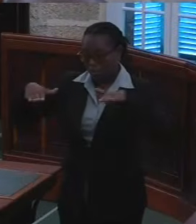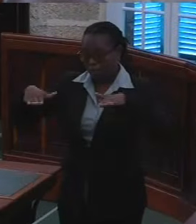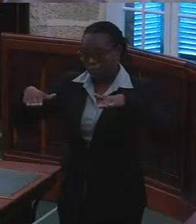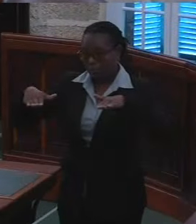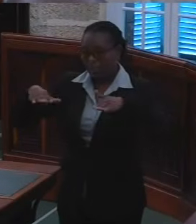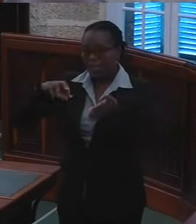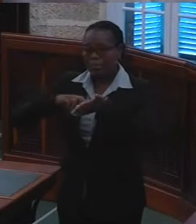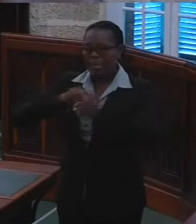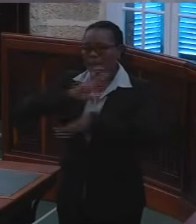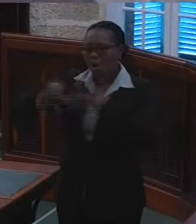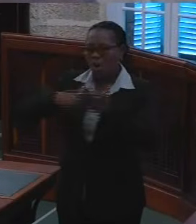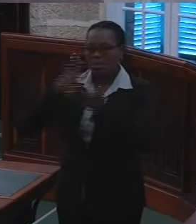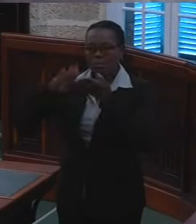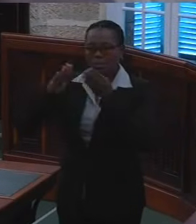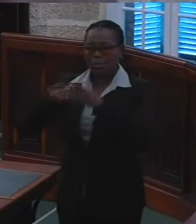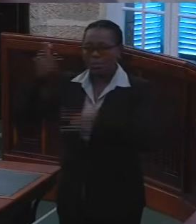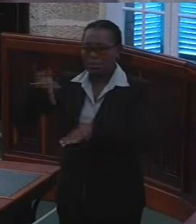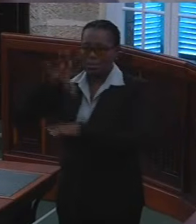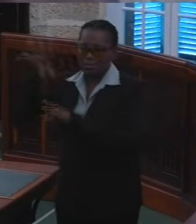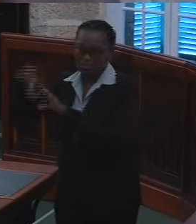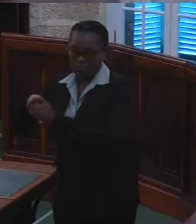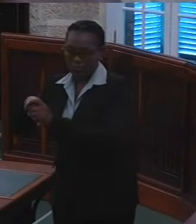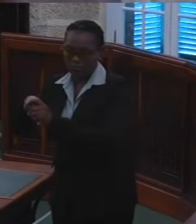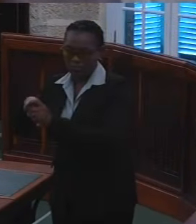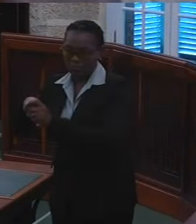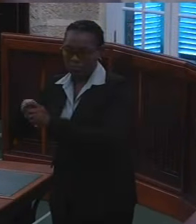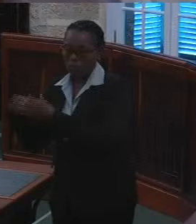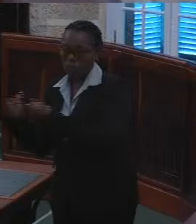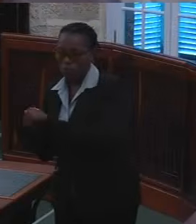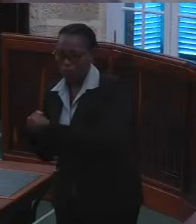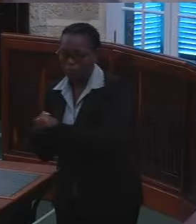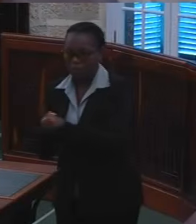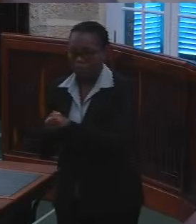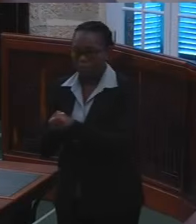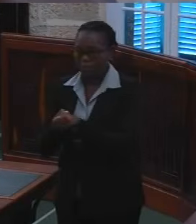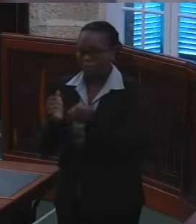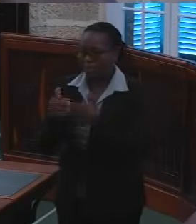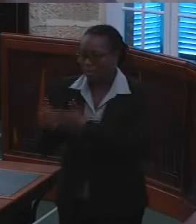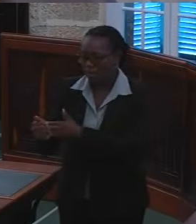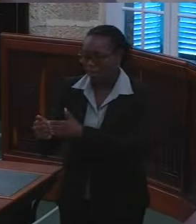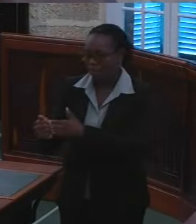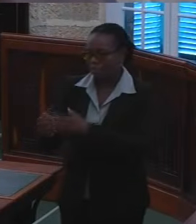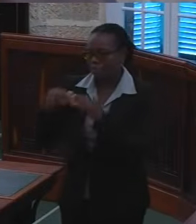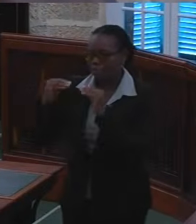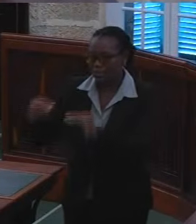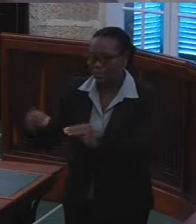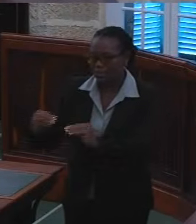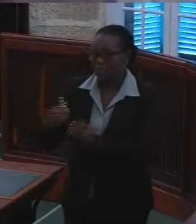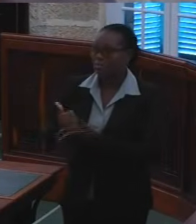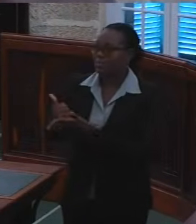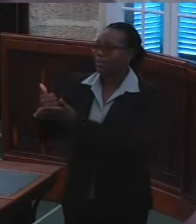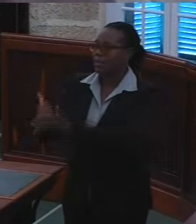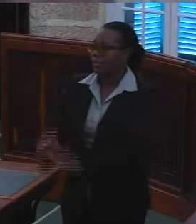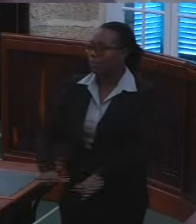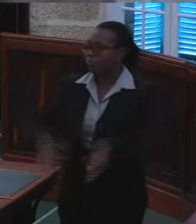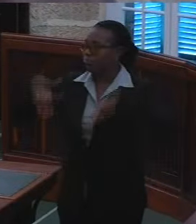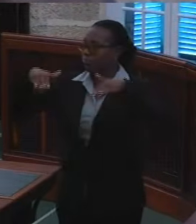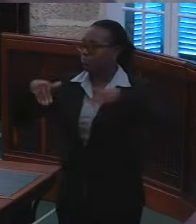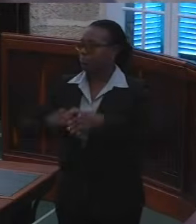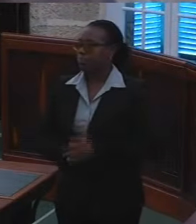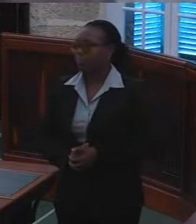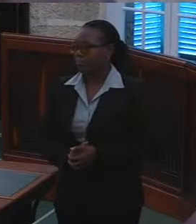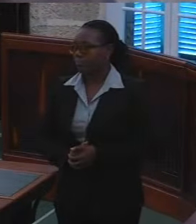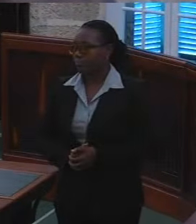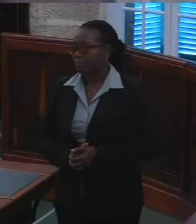further. I'm going to extrapolate and go a little further because it doesn't only take a village to raise a child.